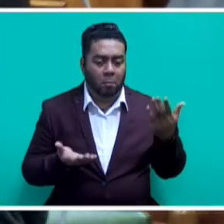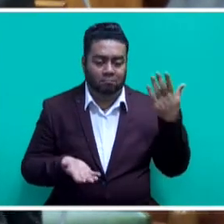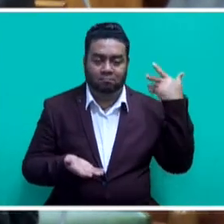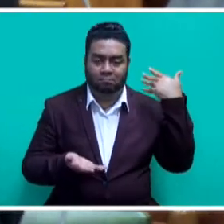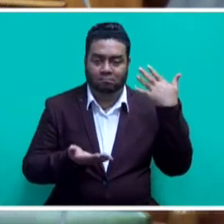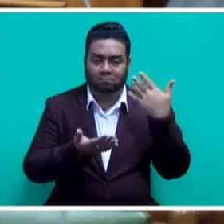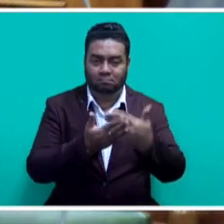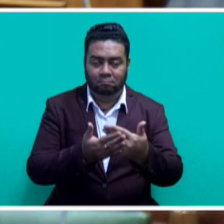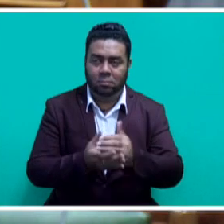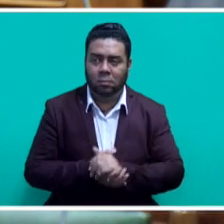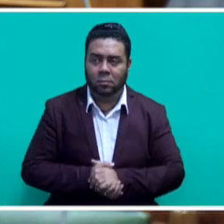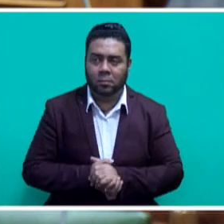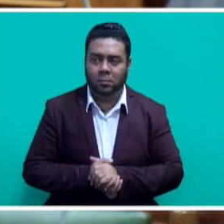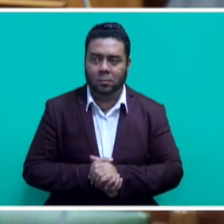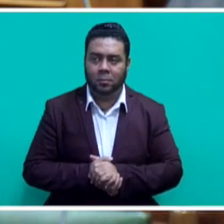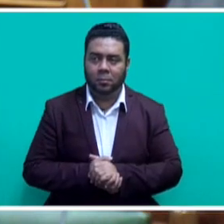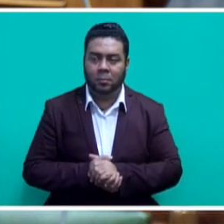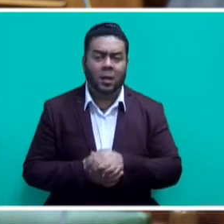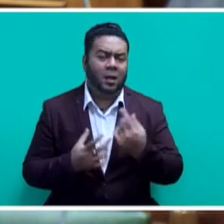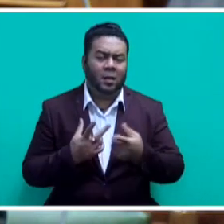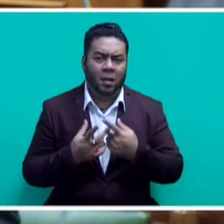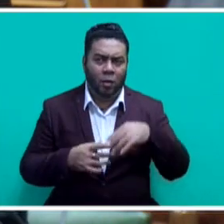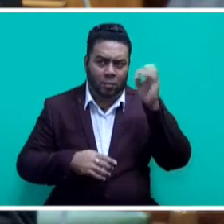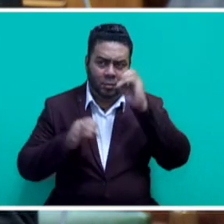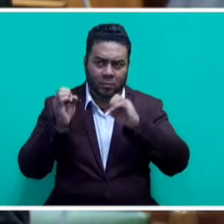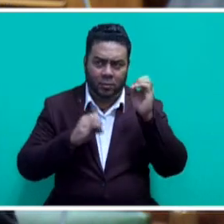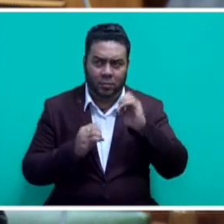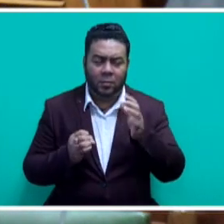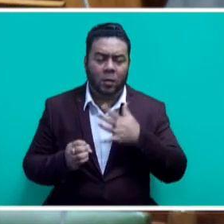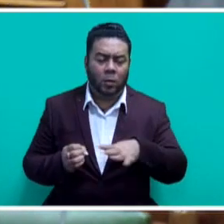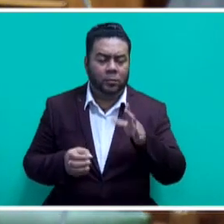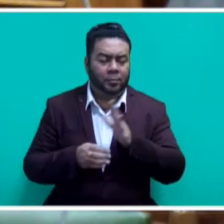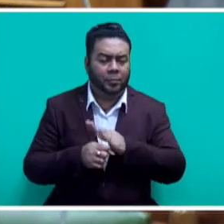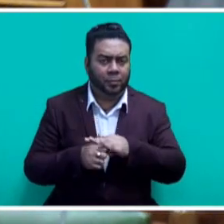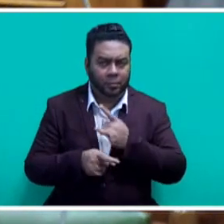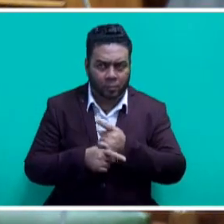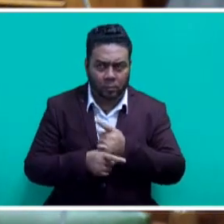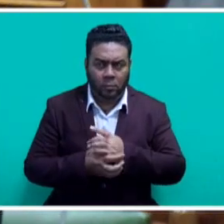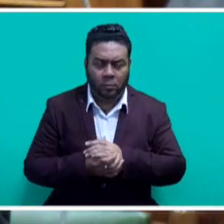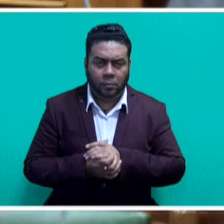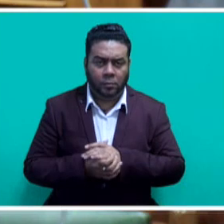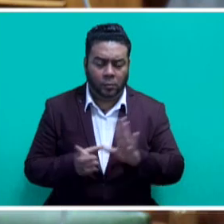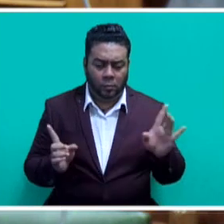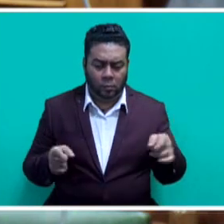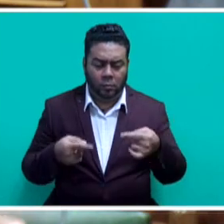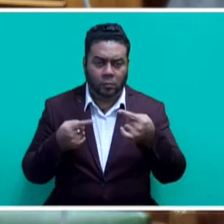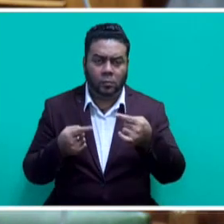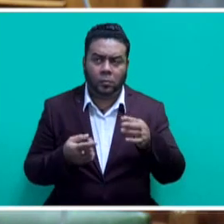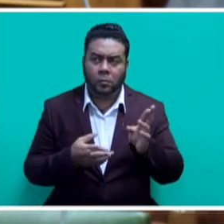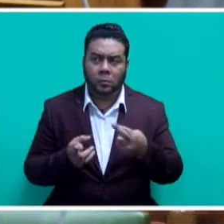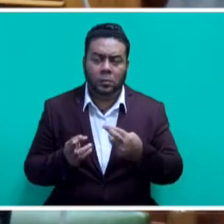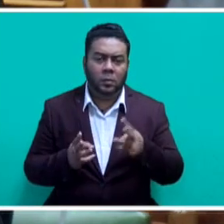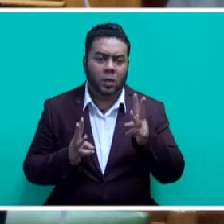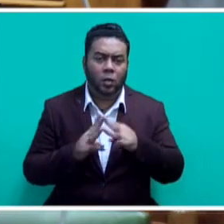Now, Mr. Speaker, there's another observation I want to make. The opposition keeps referring us as a